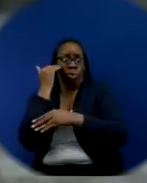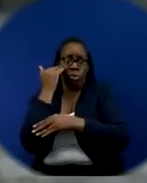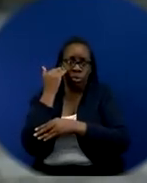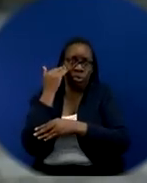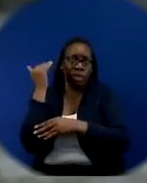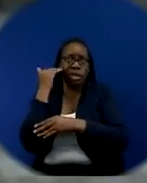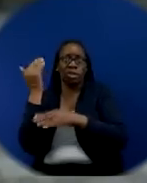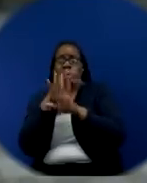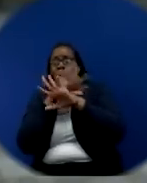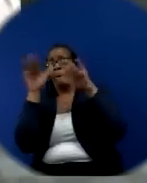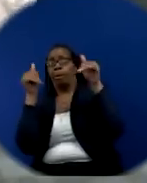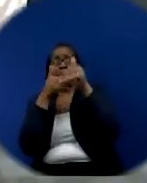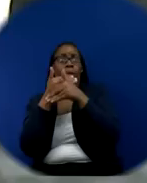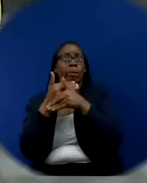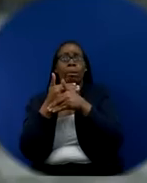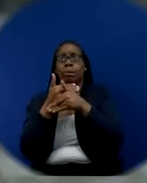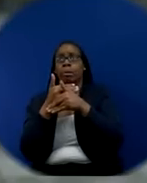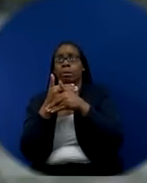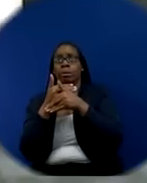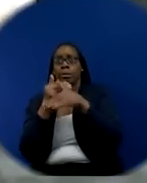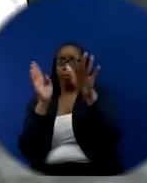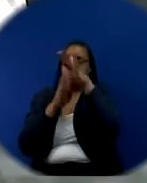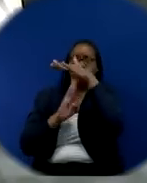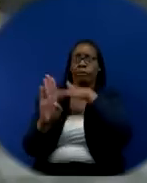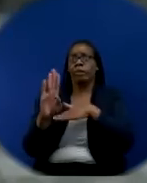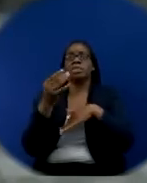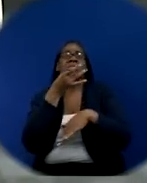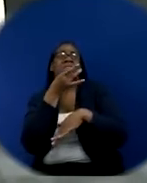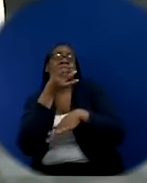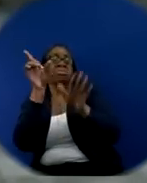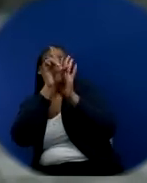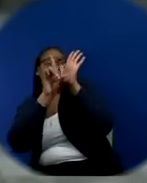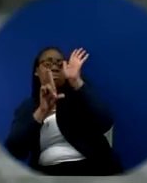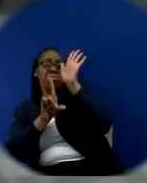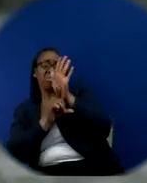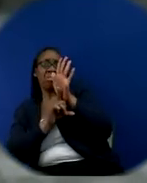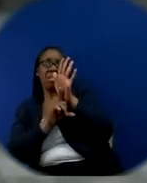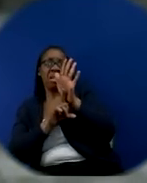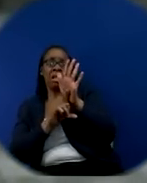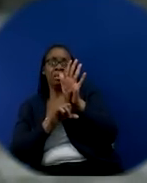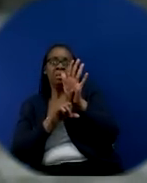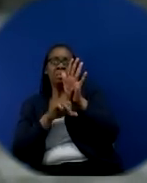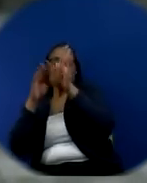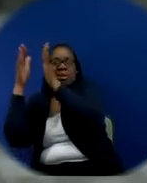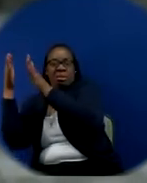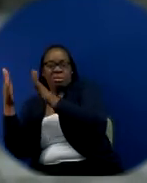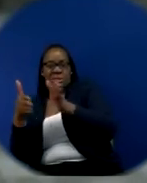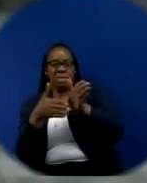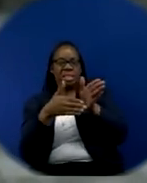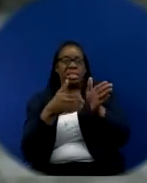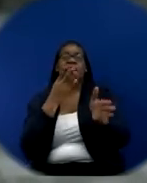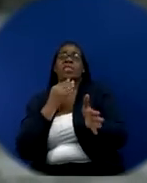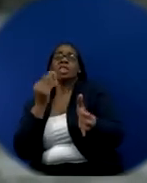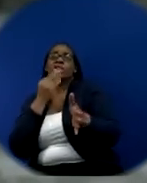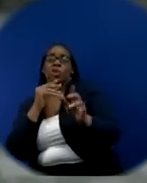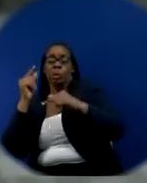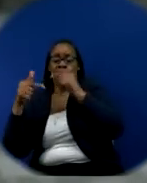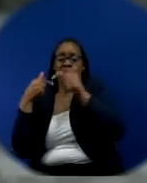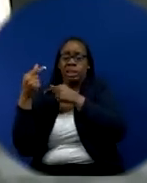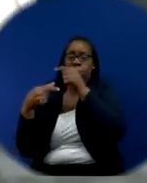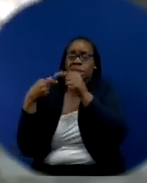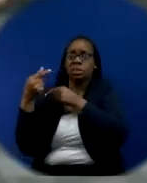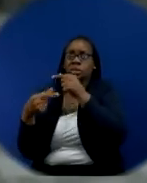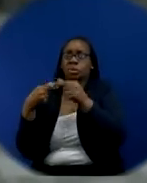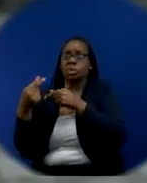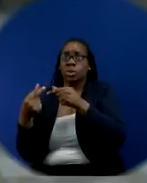all. Pharisees, experts in the law, steeped in the tradition of the Jewish history. And when he begins